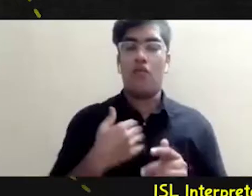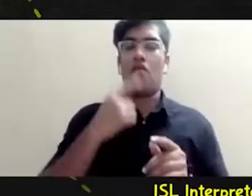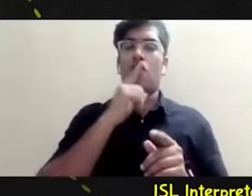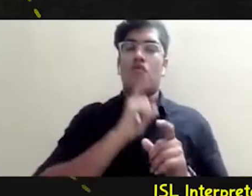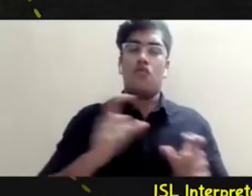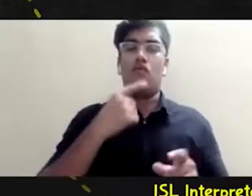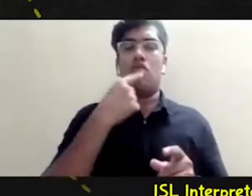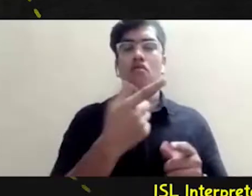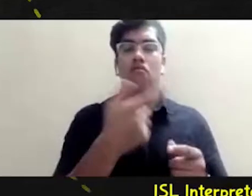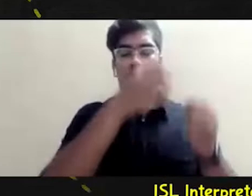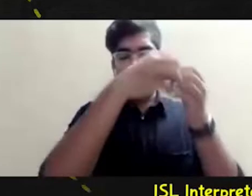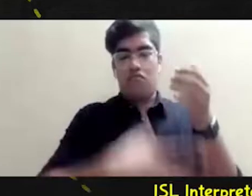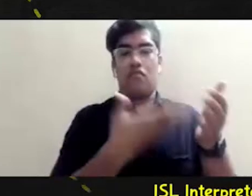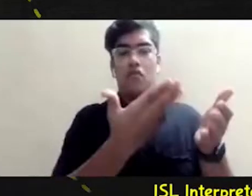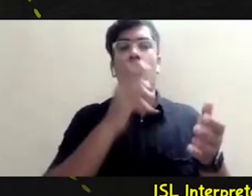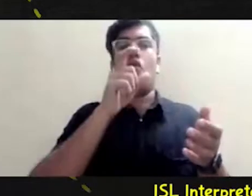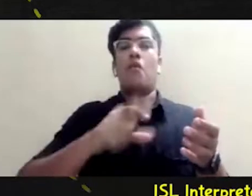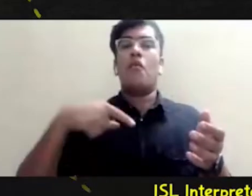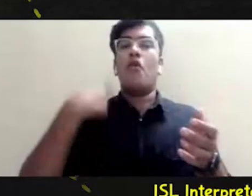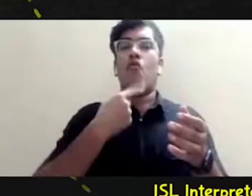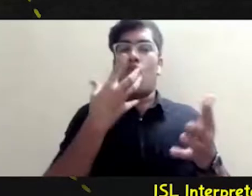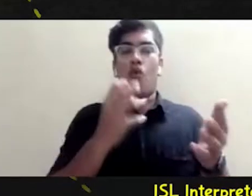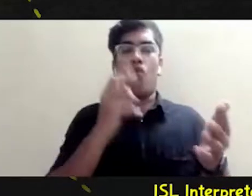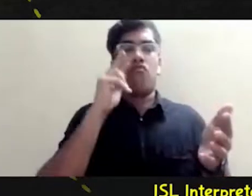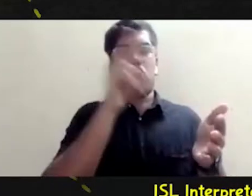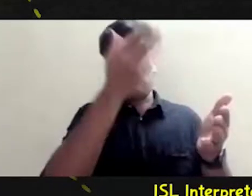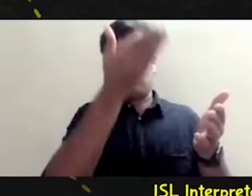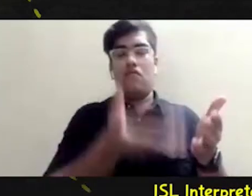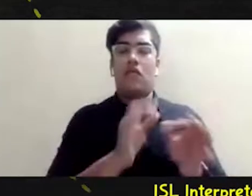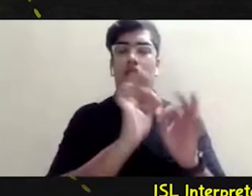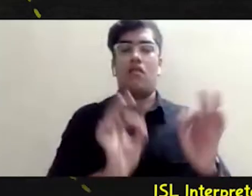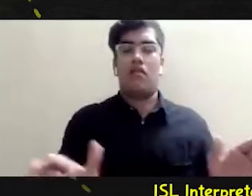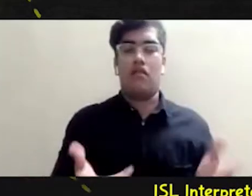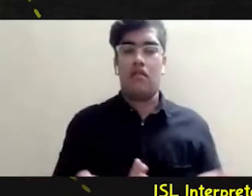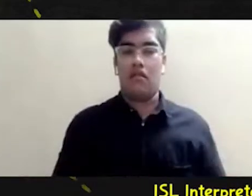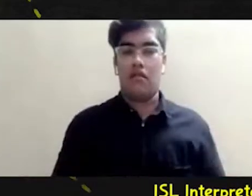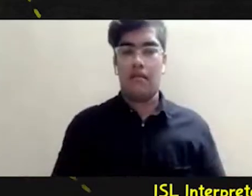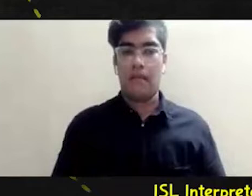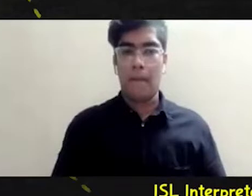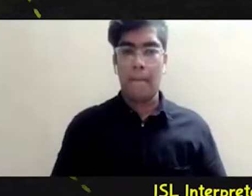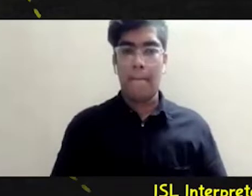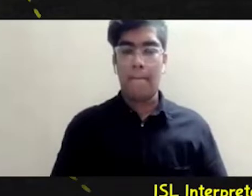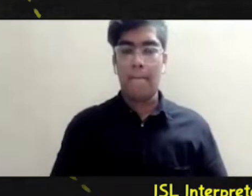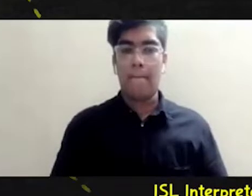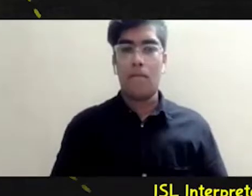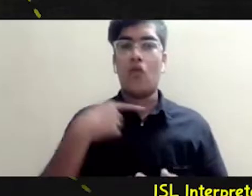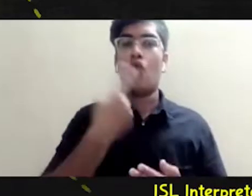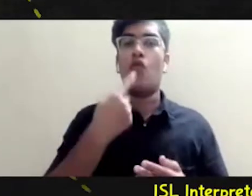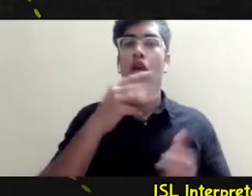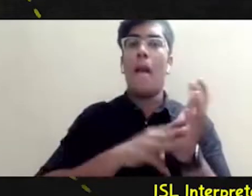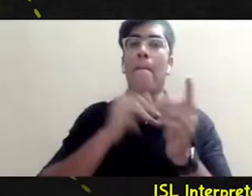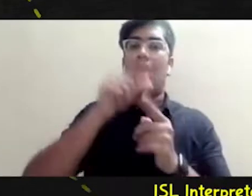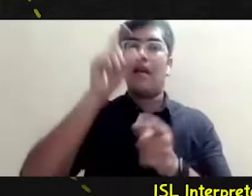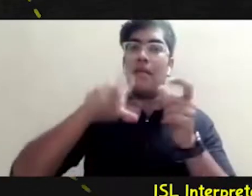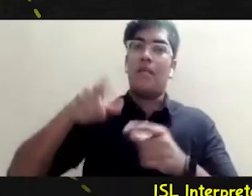up for LGBTQ plus rights. What we're saying is we put all this data in the public domain to hold MPs accountable on issues that they're usually never